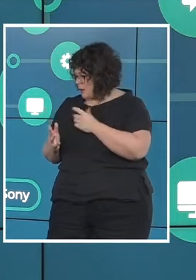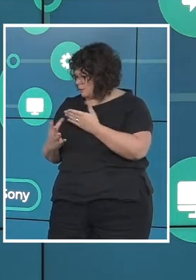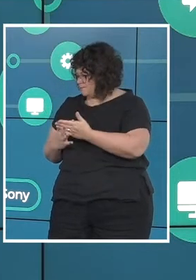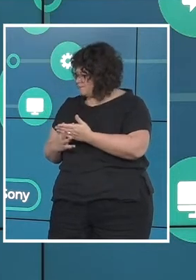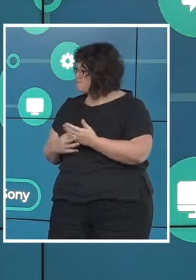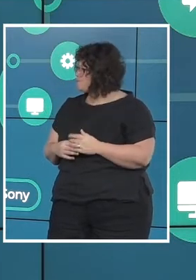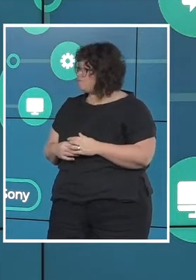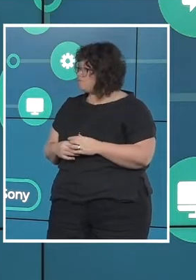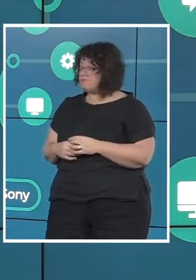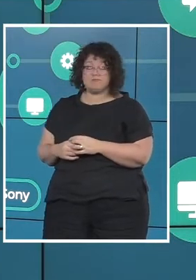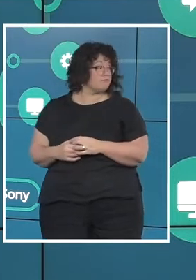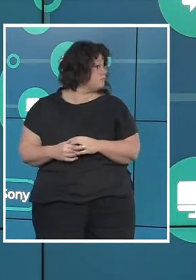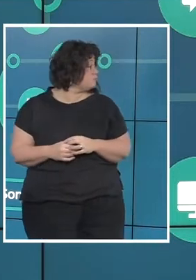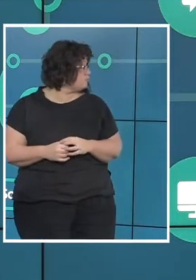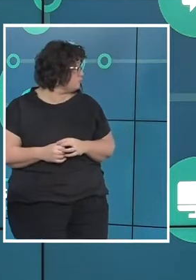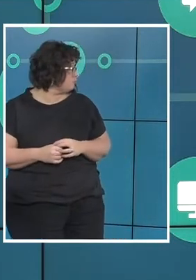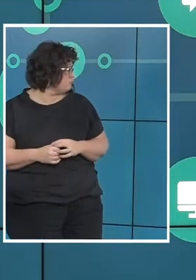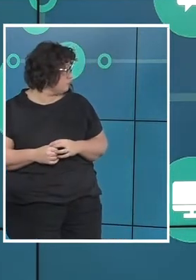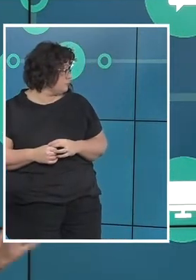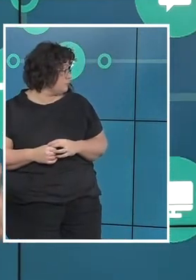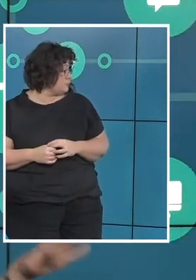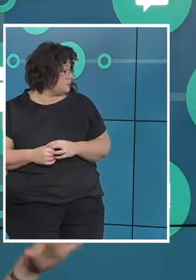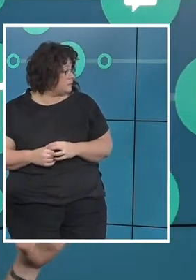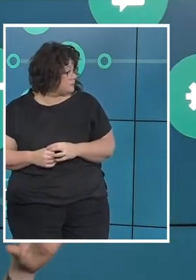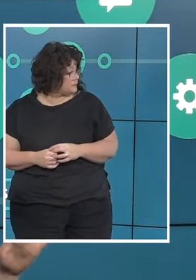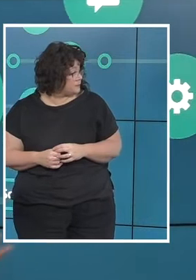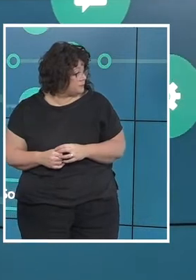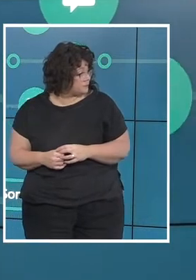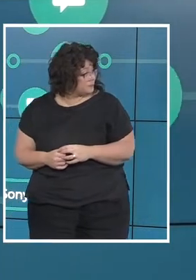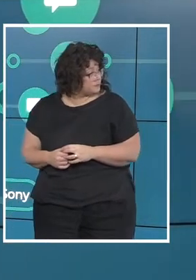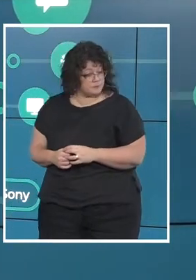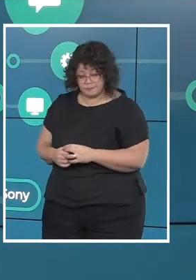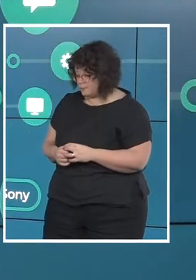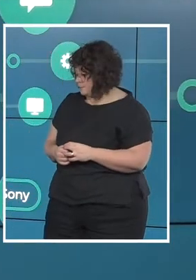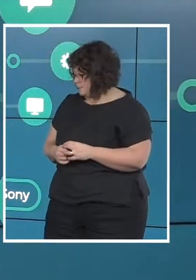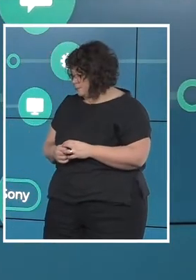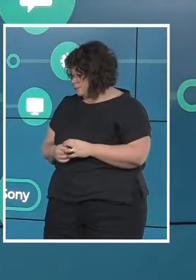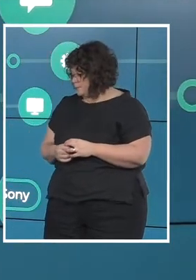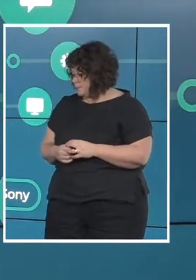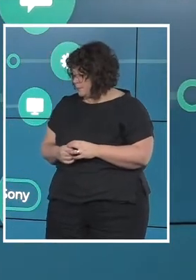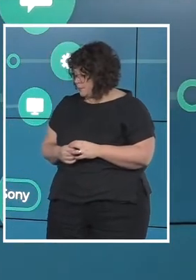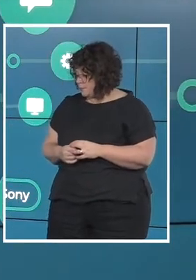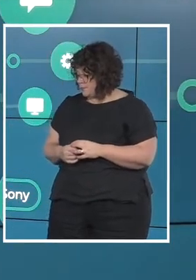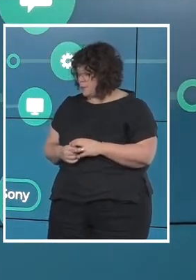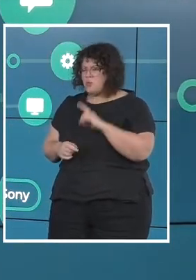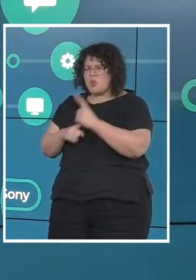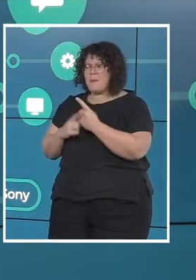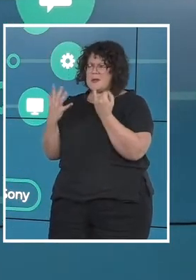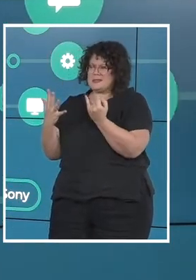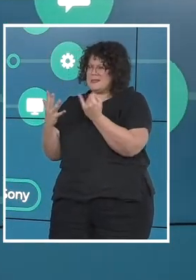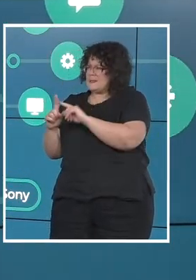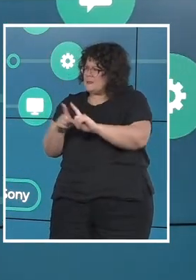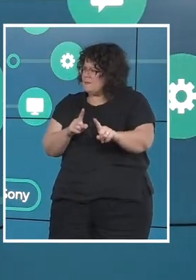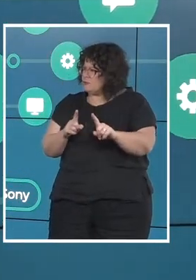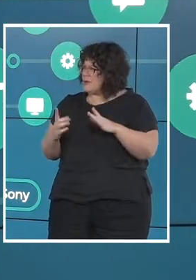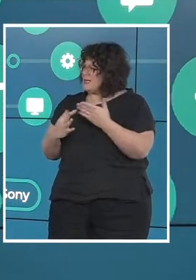And so now I'm going to take you along 6 different accessibility features that we want all of our websites and apps to